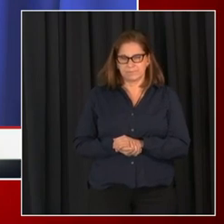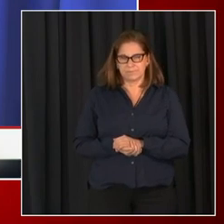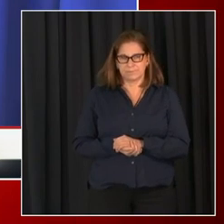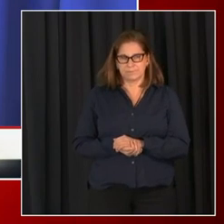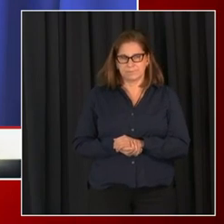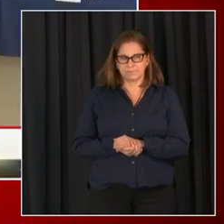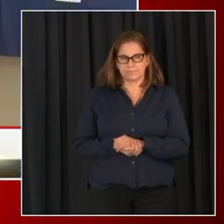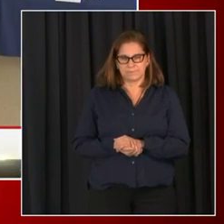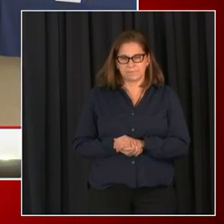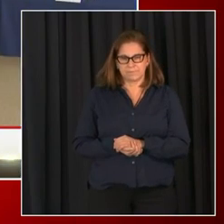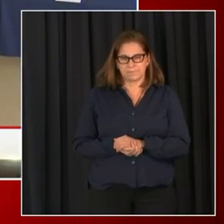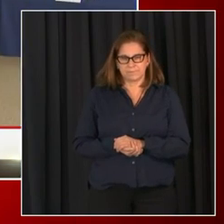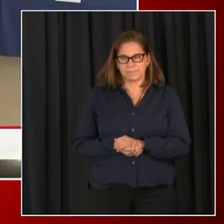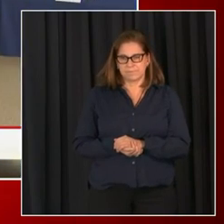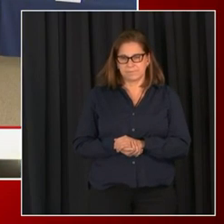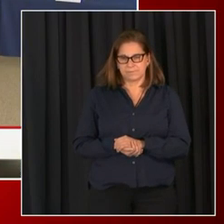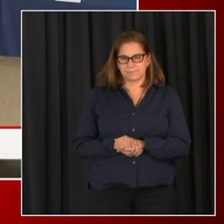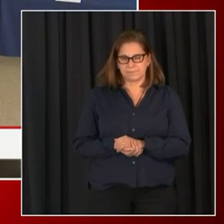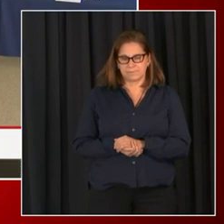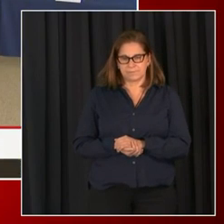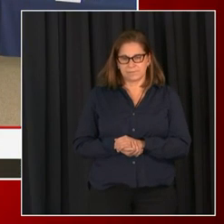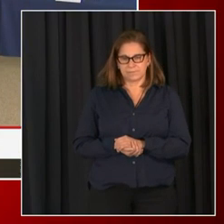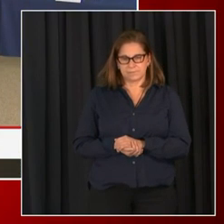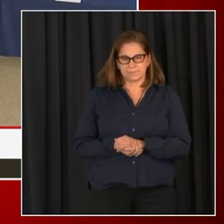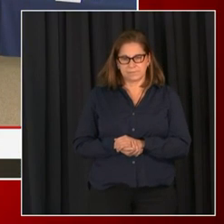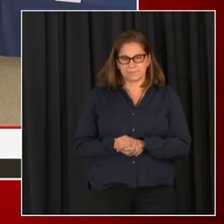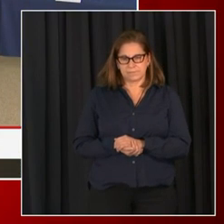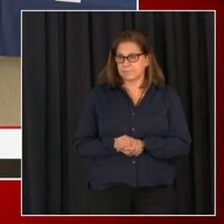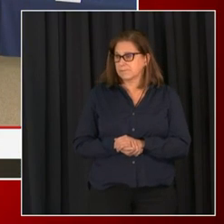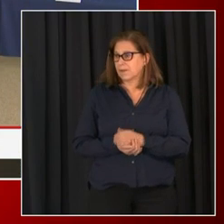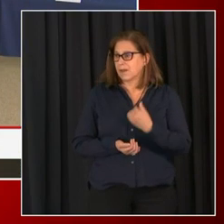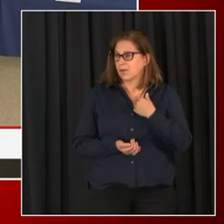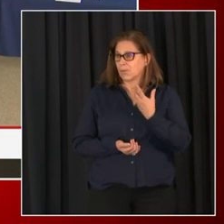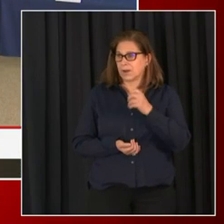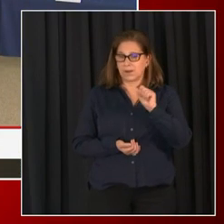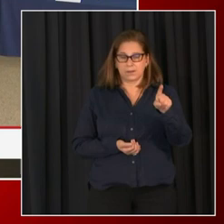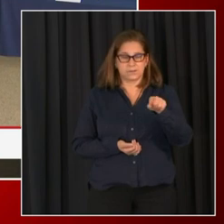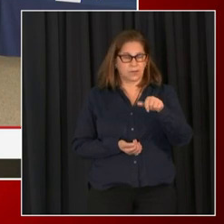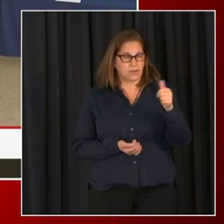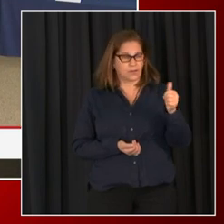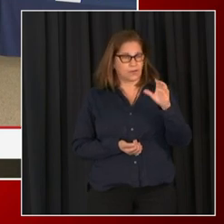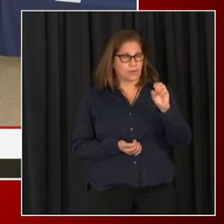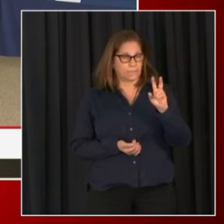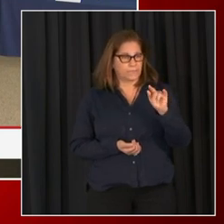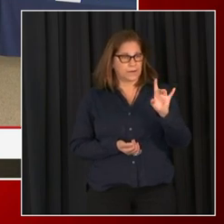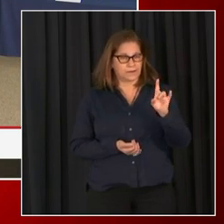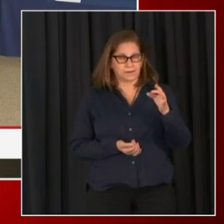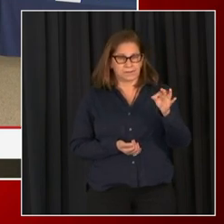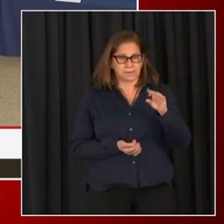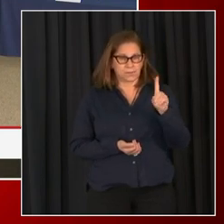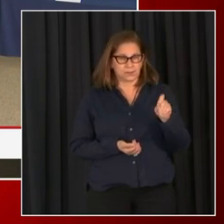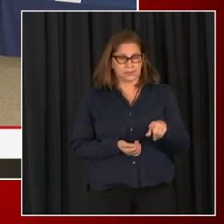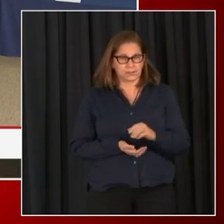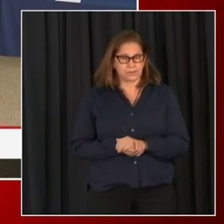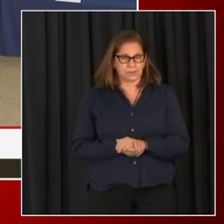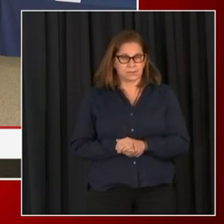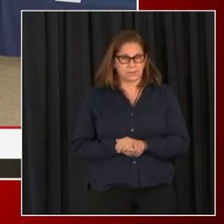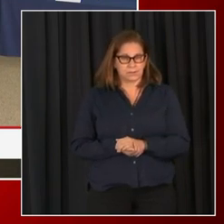If I could ask other COVID-related questions on unemployment